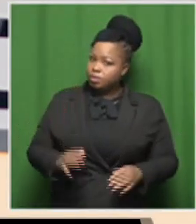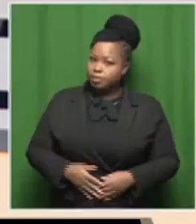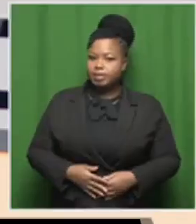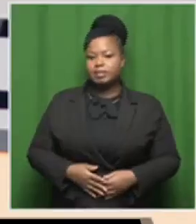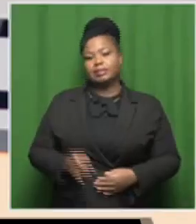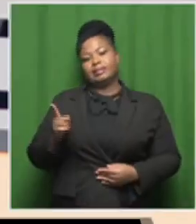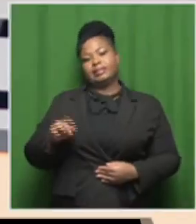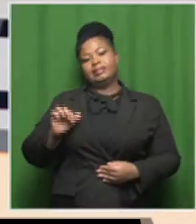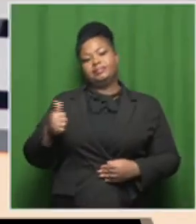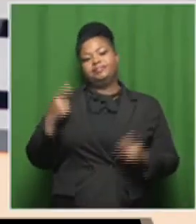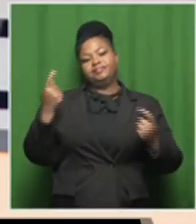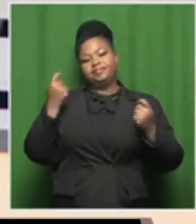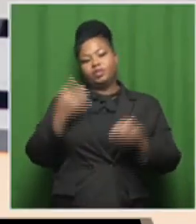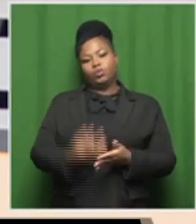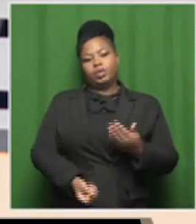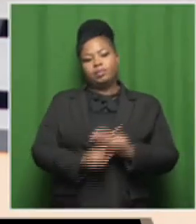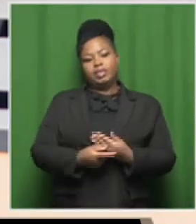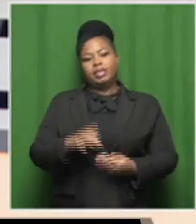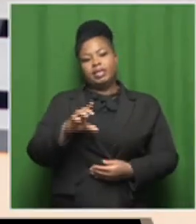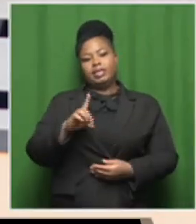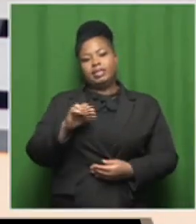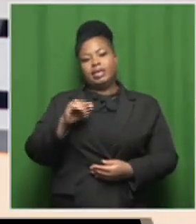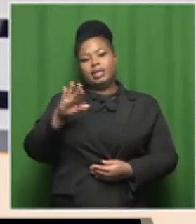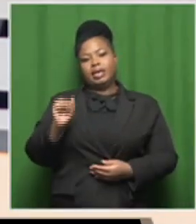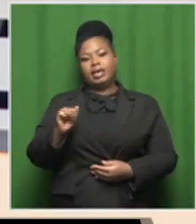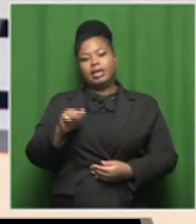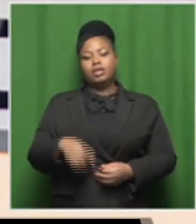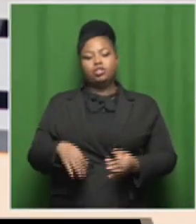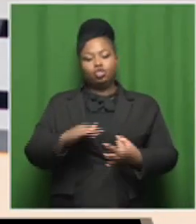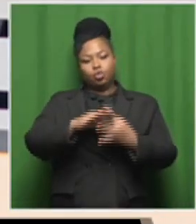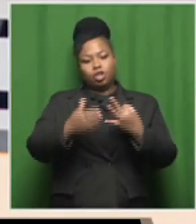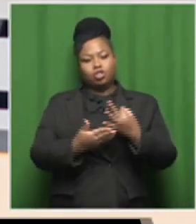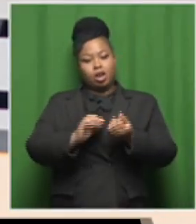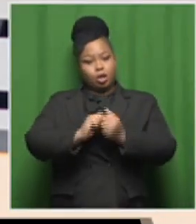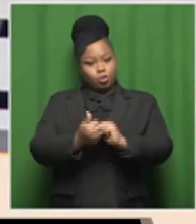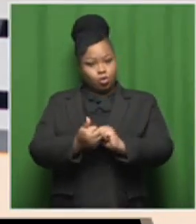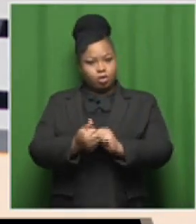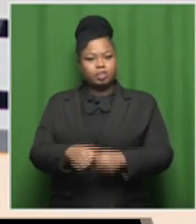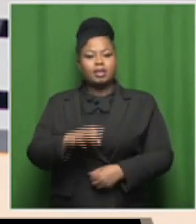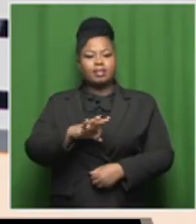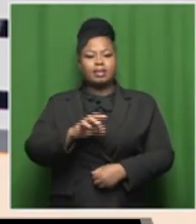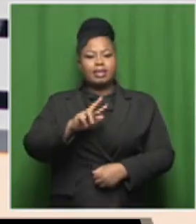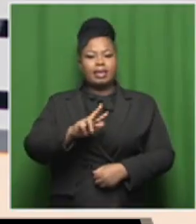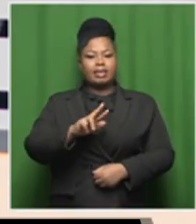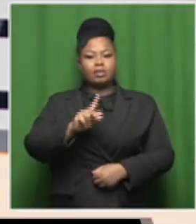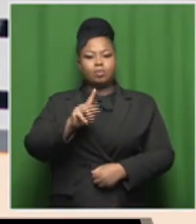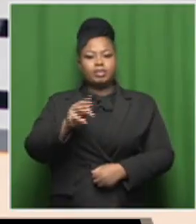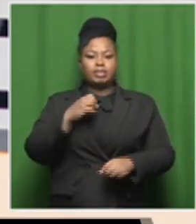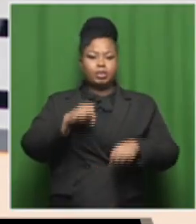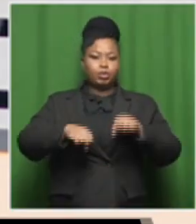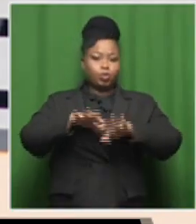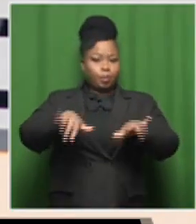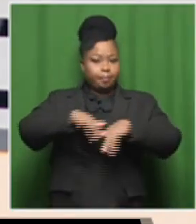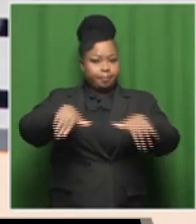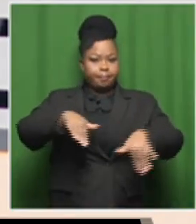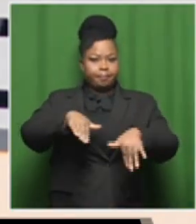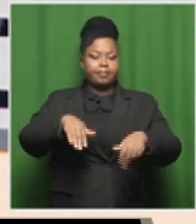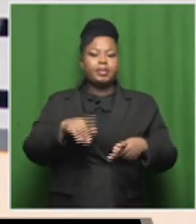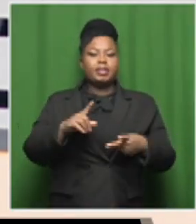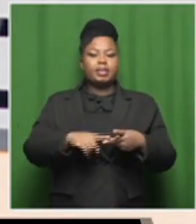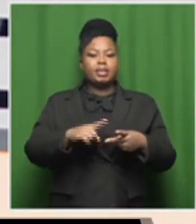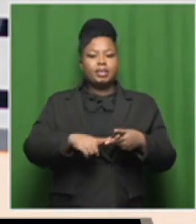this is where the next event comes in. The Deca Ultra Triathlon is made up of 38 kilometer swim and, a 3.8 kilometer